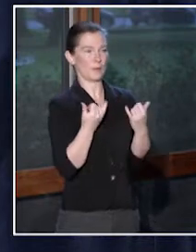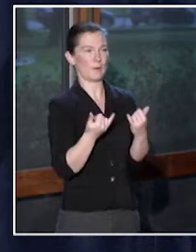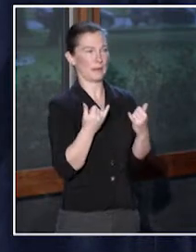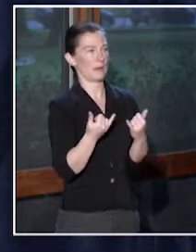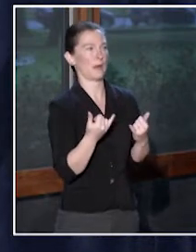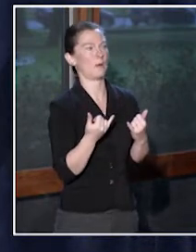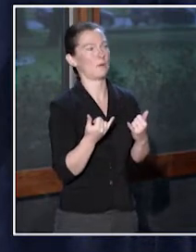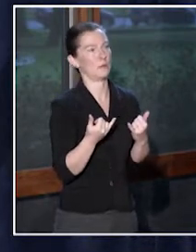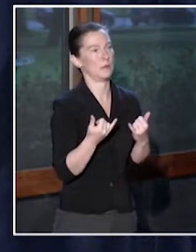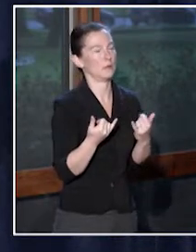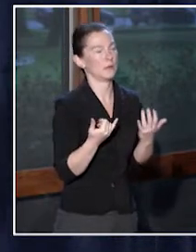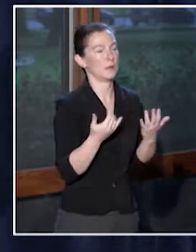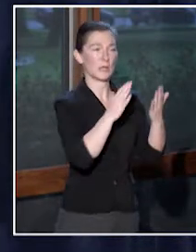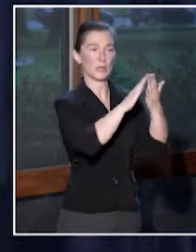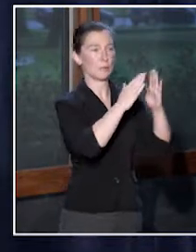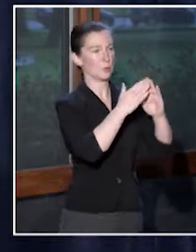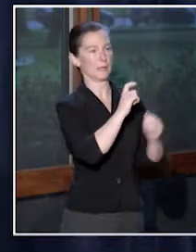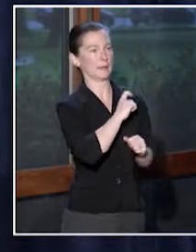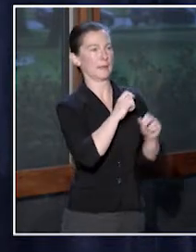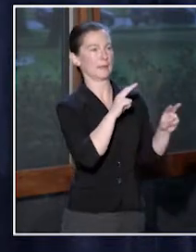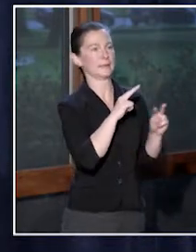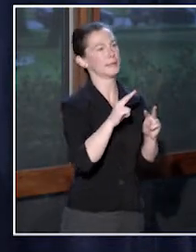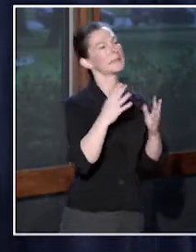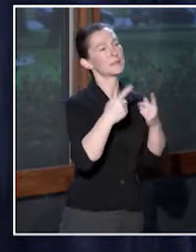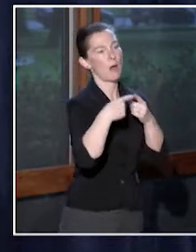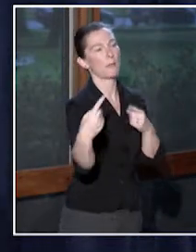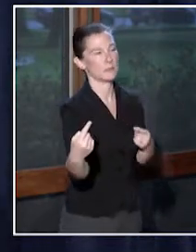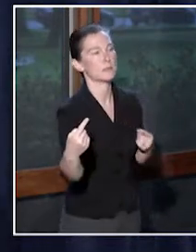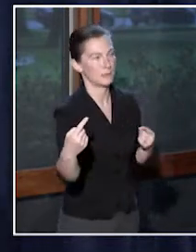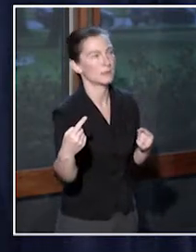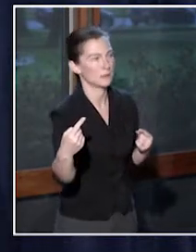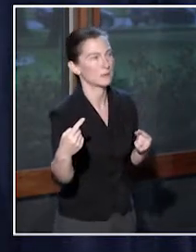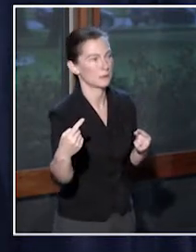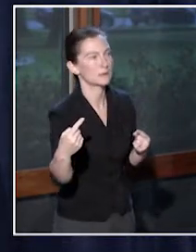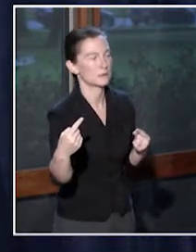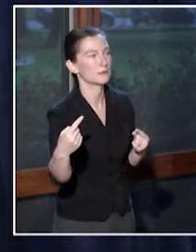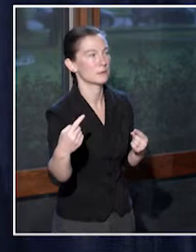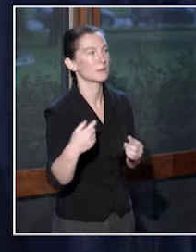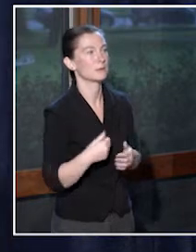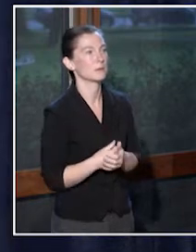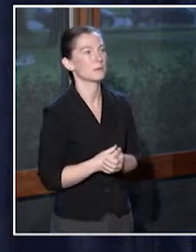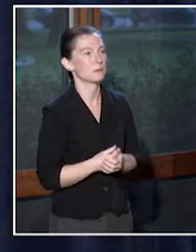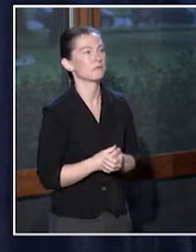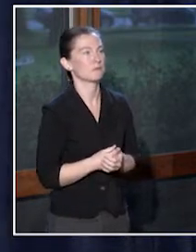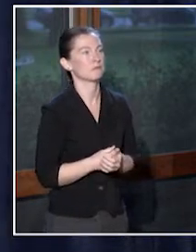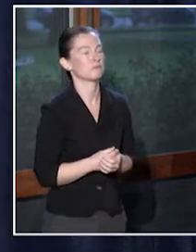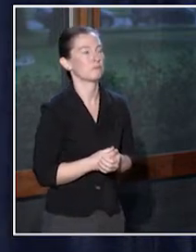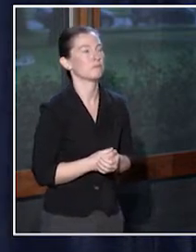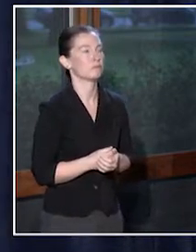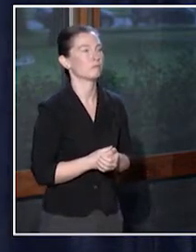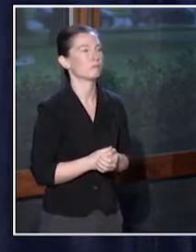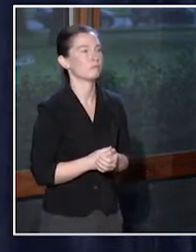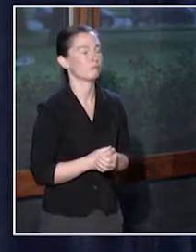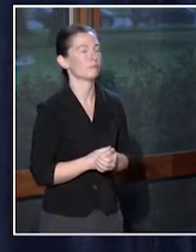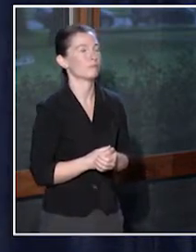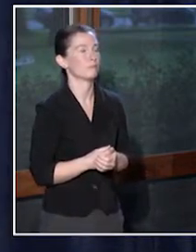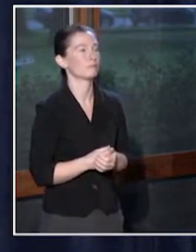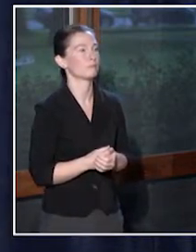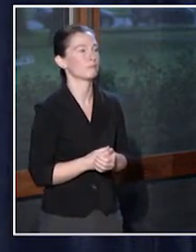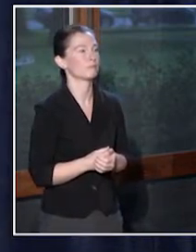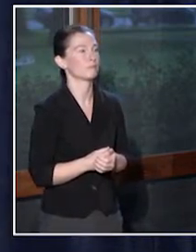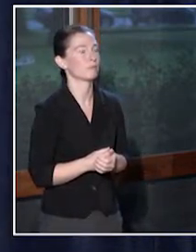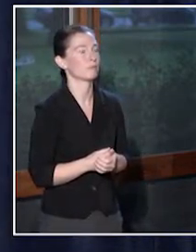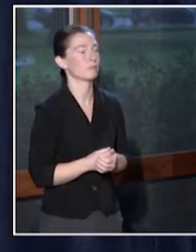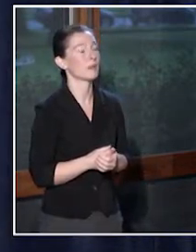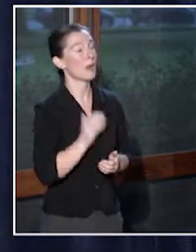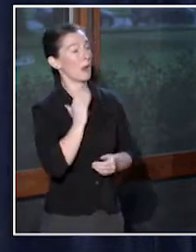policing. It is the opposite of community policing. The vision is to return to